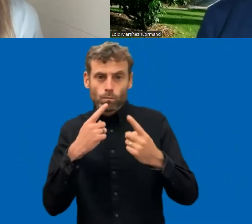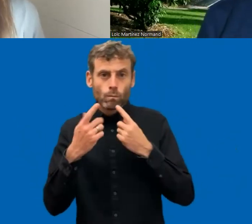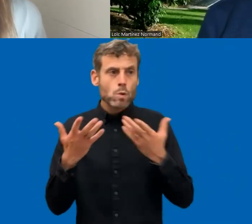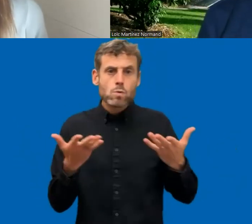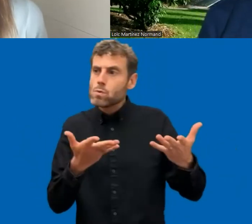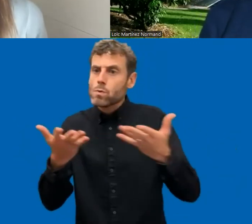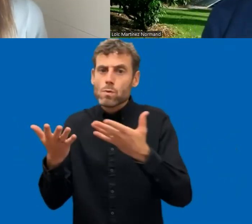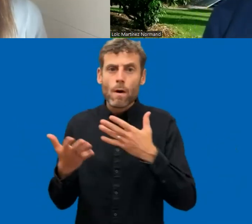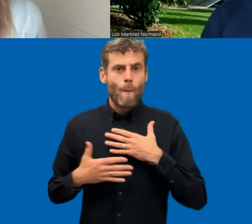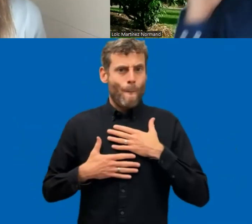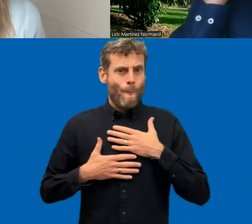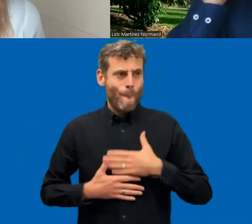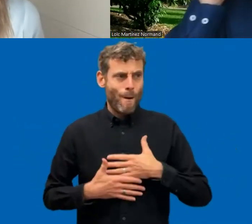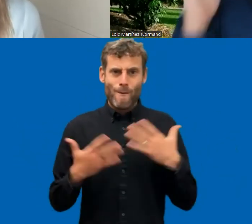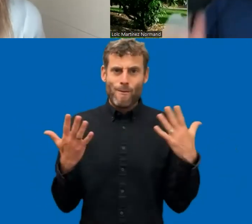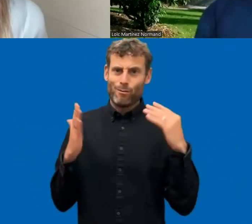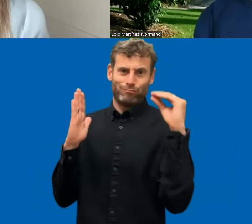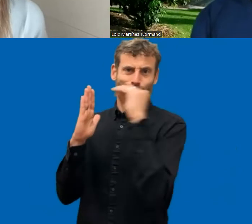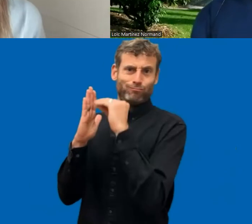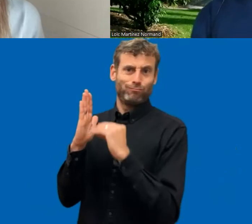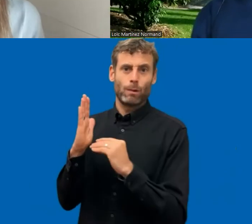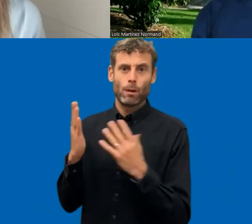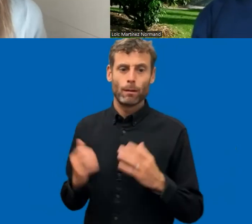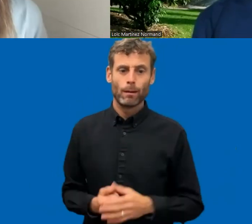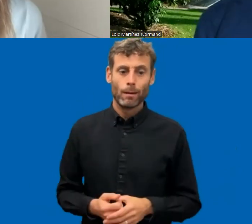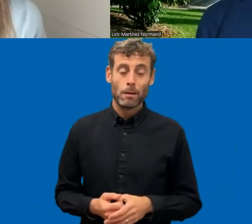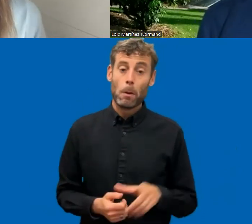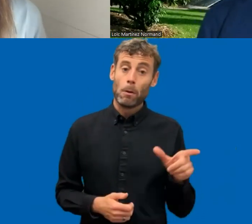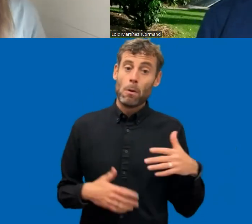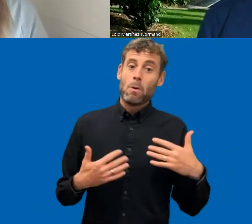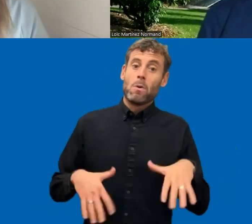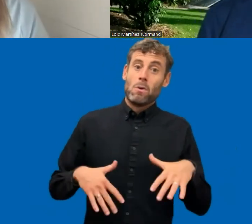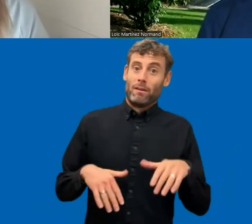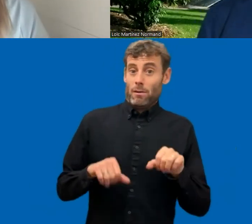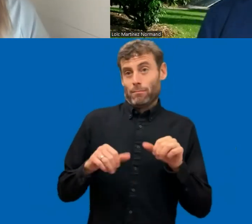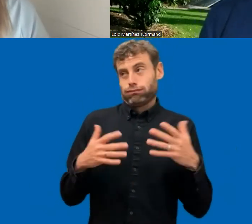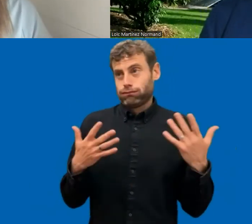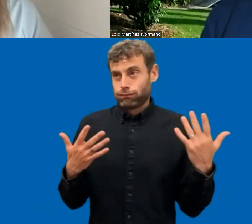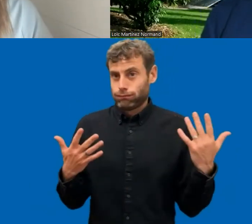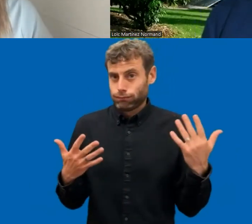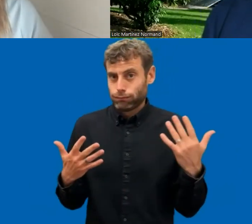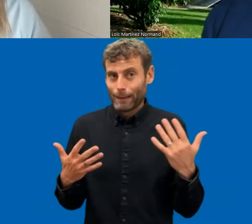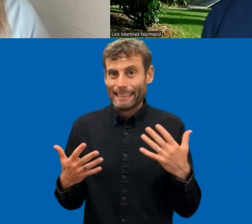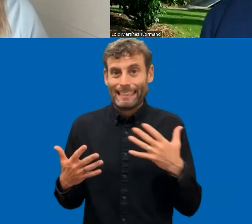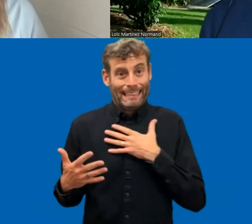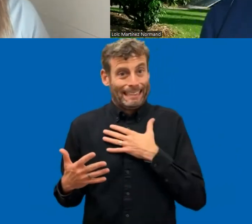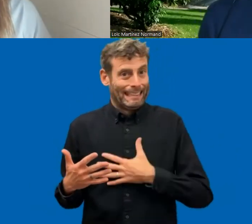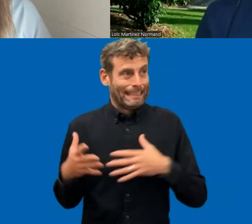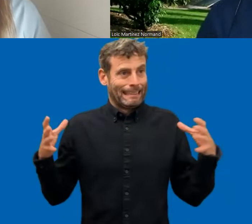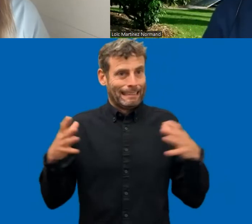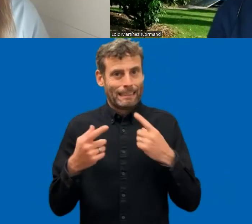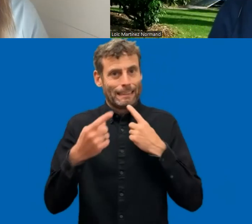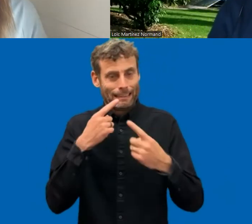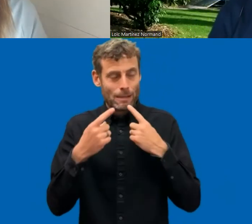Yep, that's not a small task, but but absolutely, no, it's I agree, and it should, yeah. So there are many